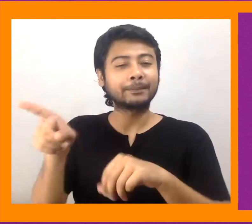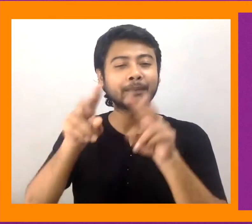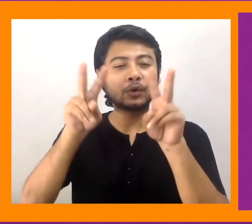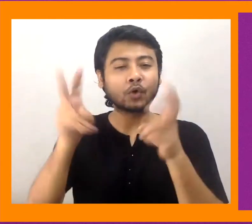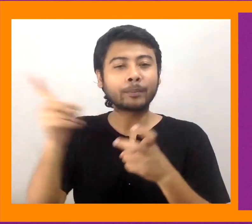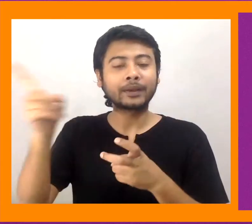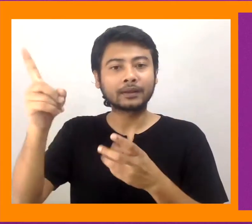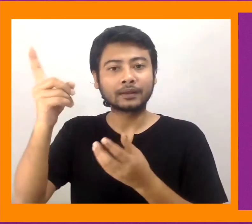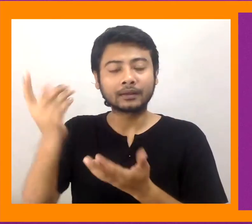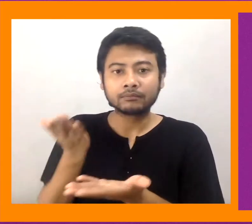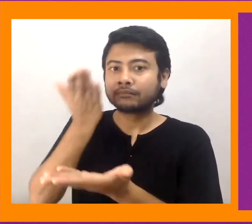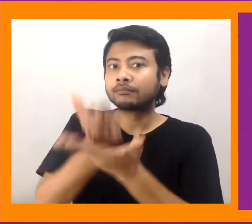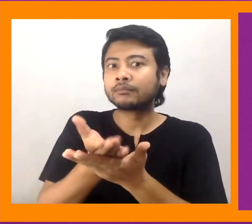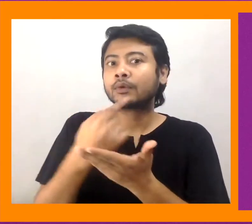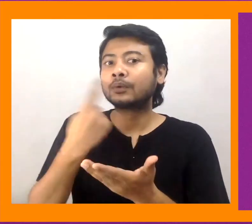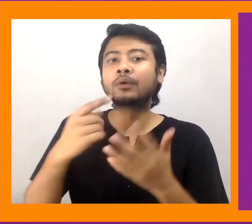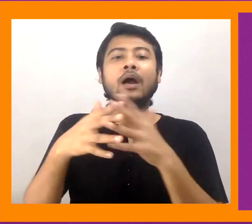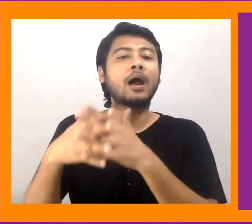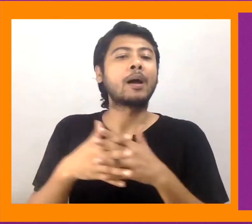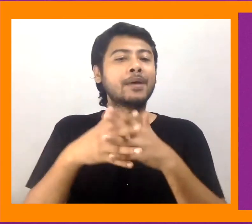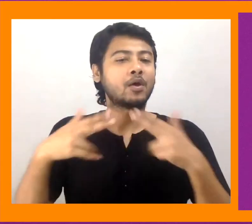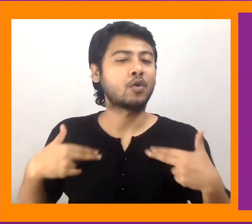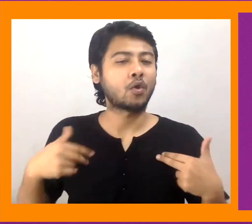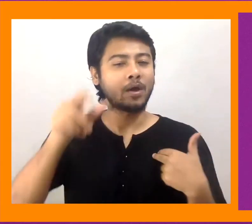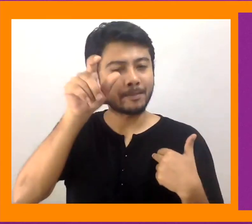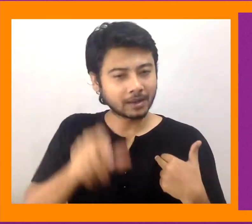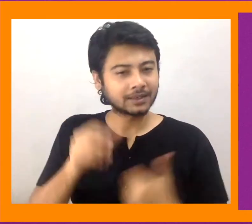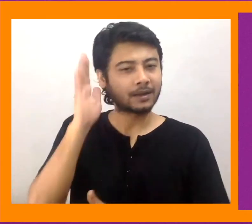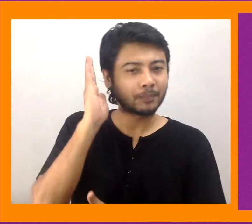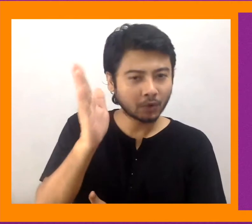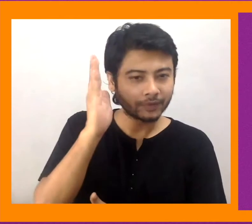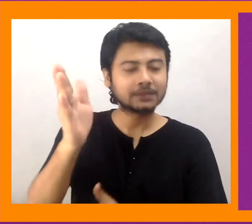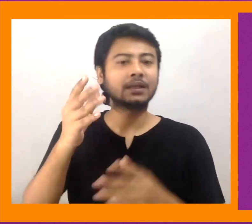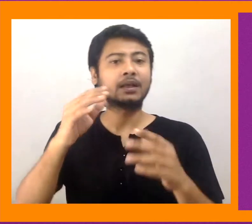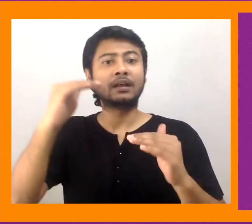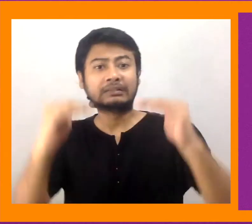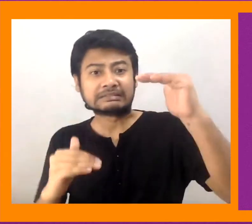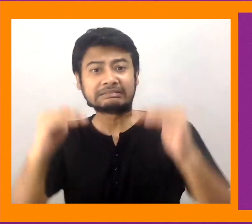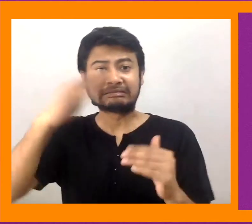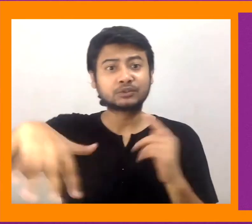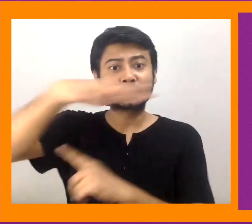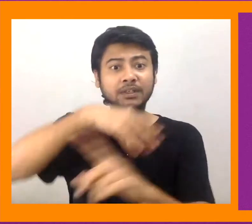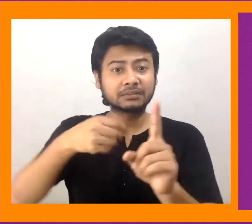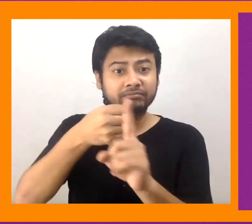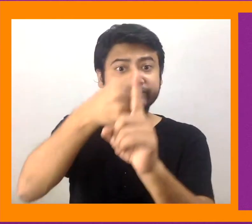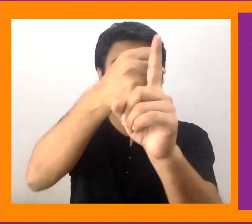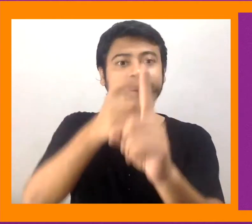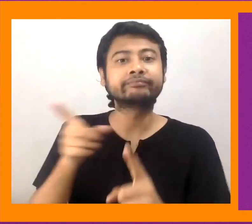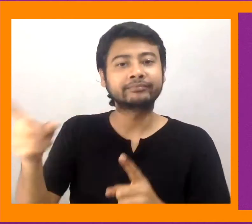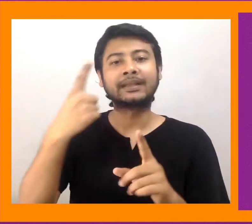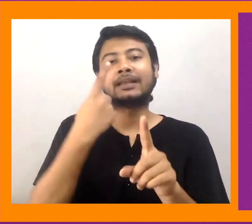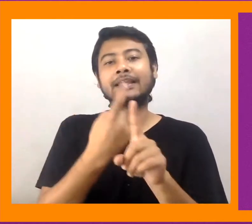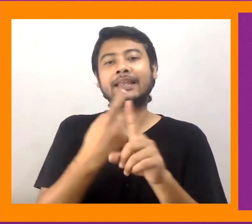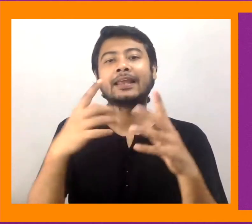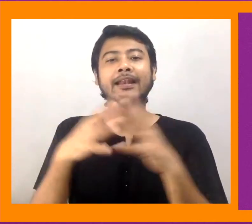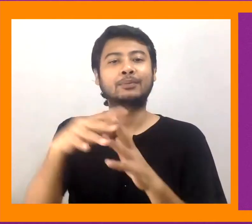term intersectionality was coined by an American lawyer, law professor, and civil rights activist Kimberly Crenshaw, who